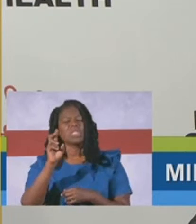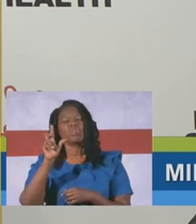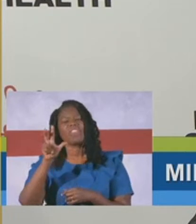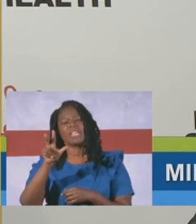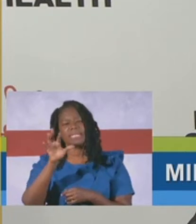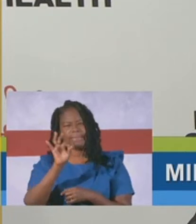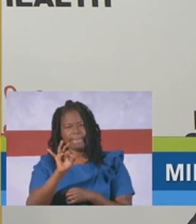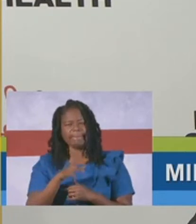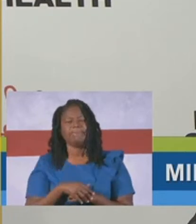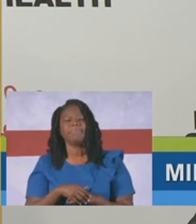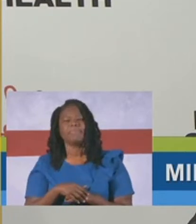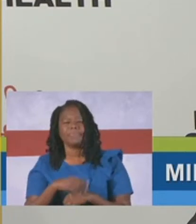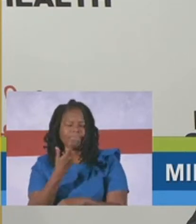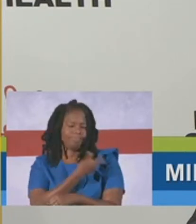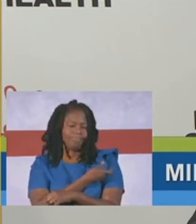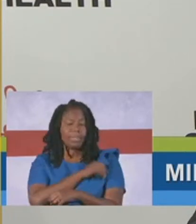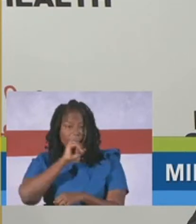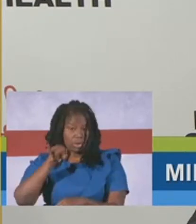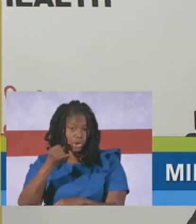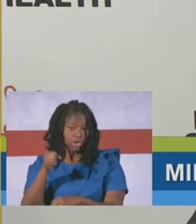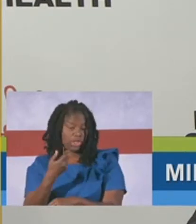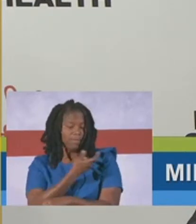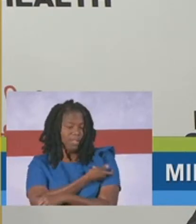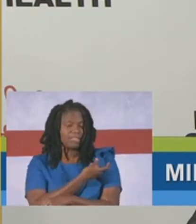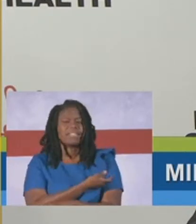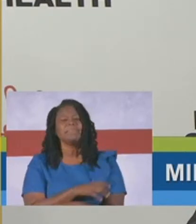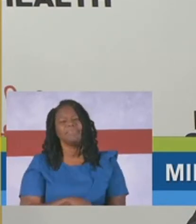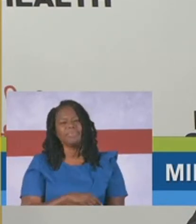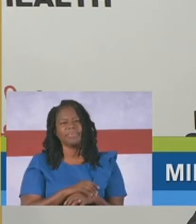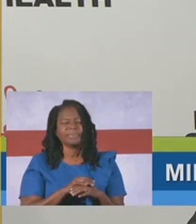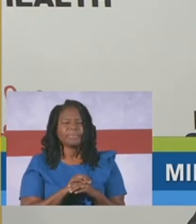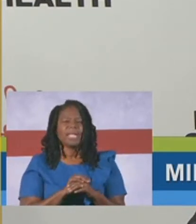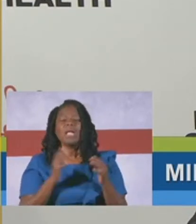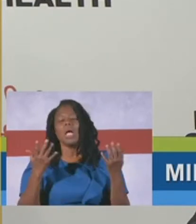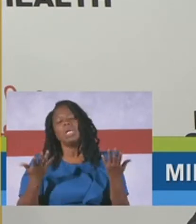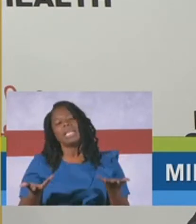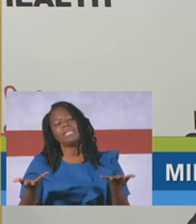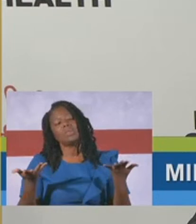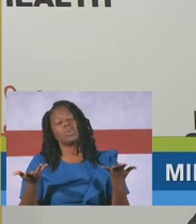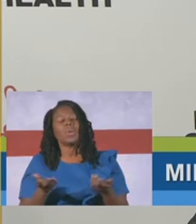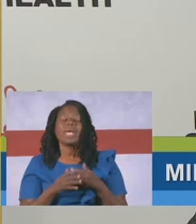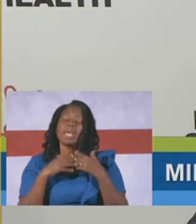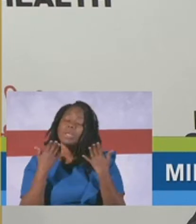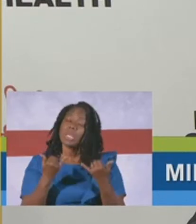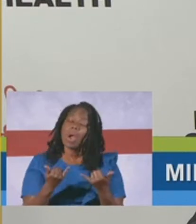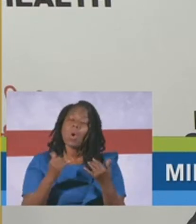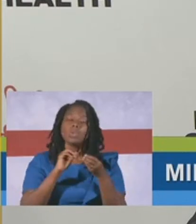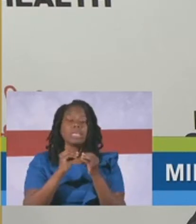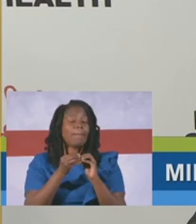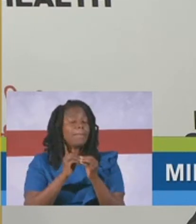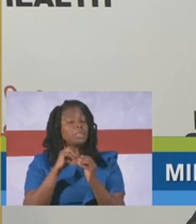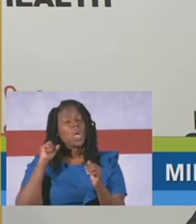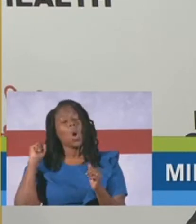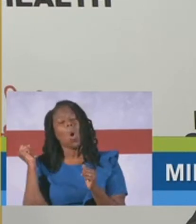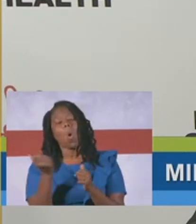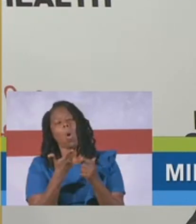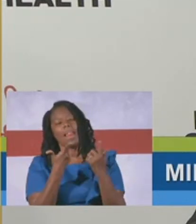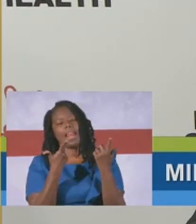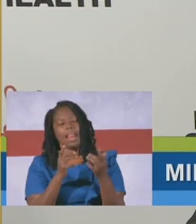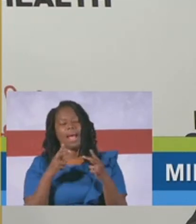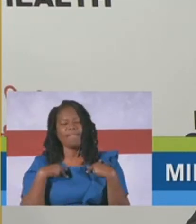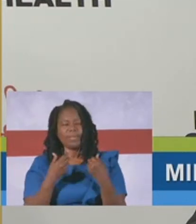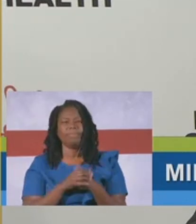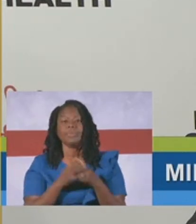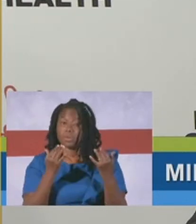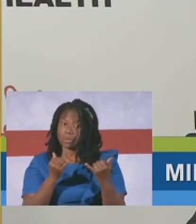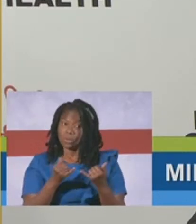56,339. So that is where we are with our vaccination numbers. And again, just to